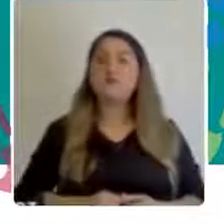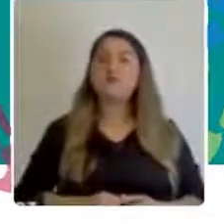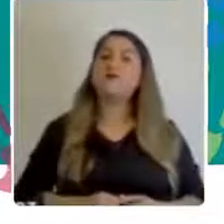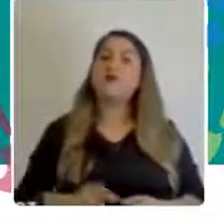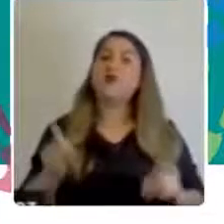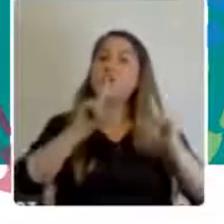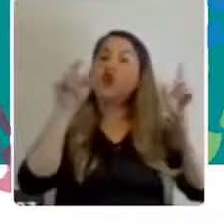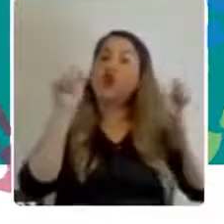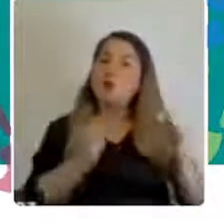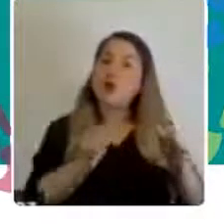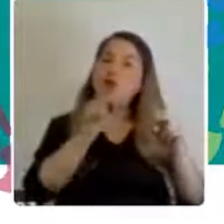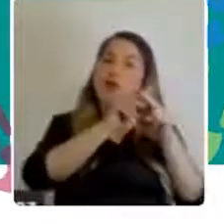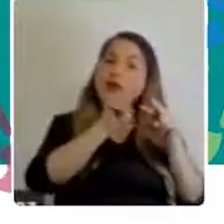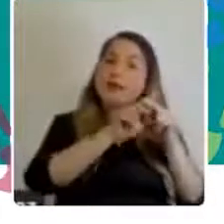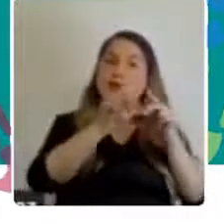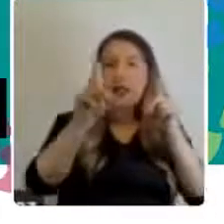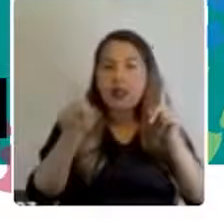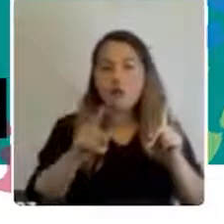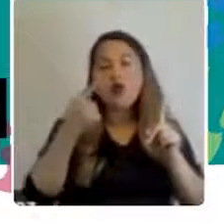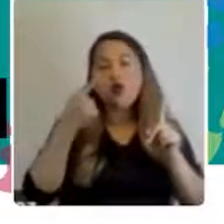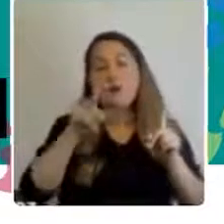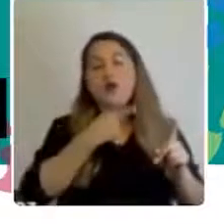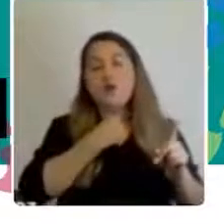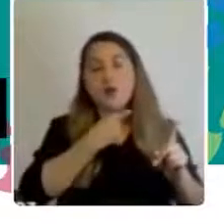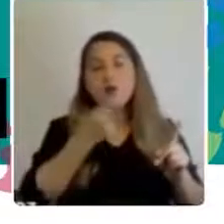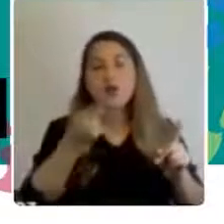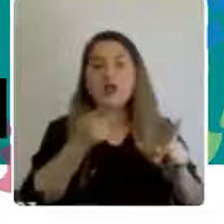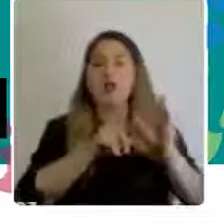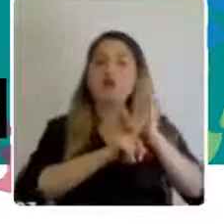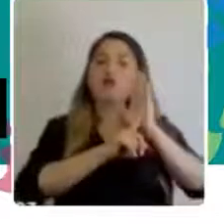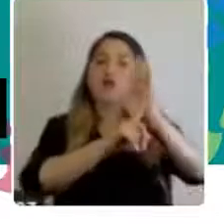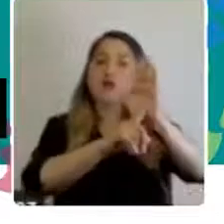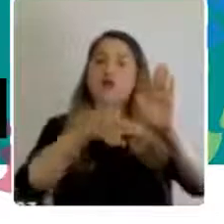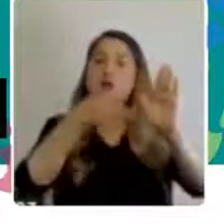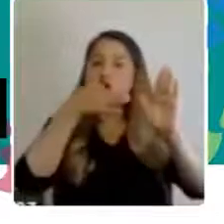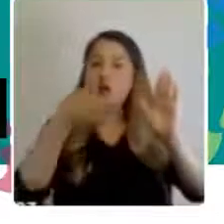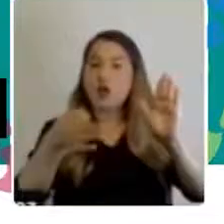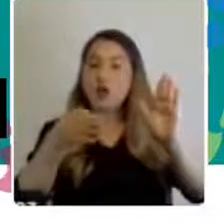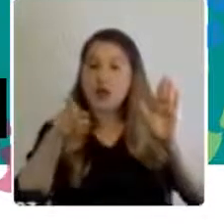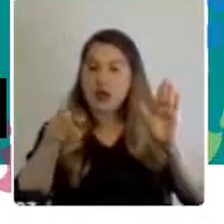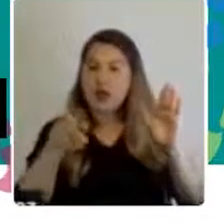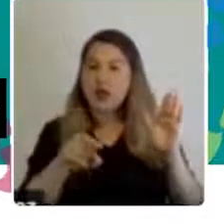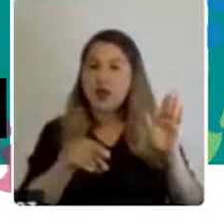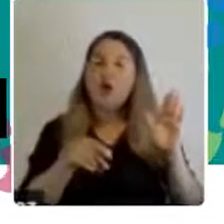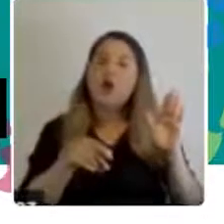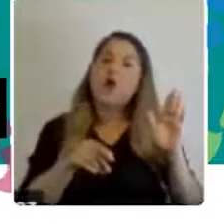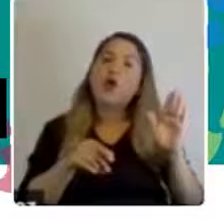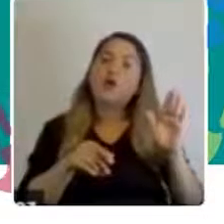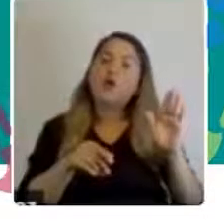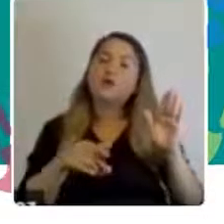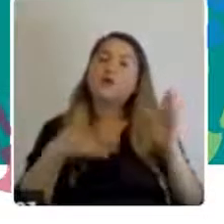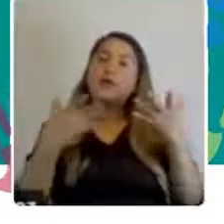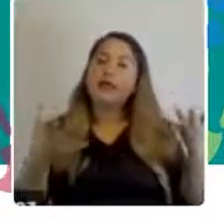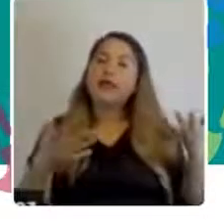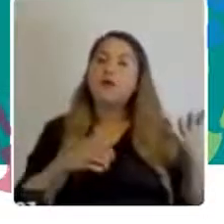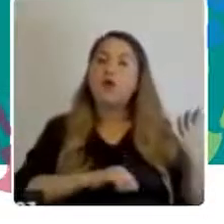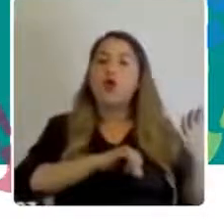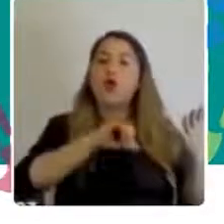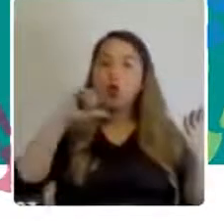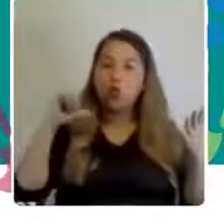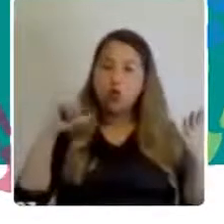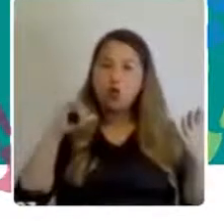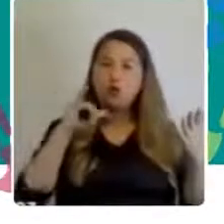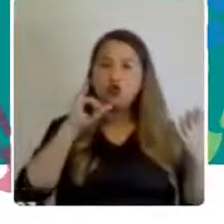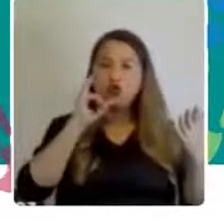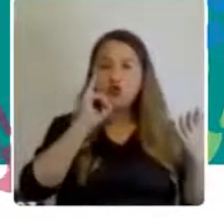what Steve said before, that we are proud that we worked together at the global level on a